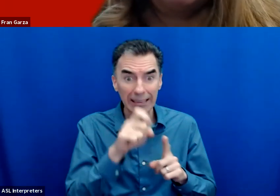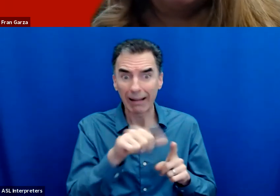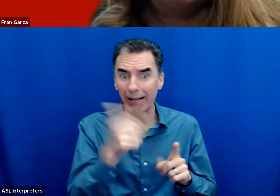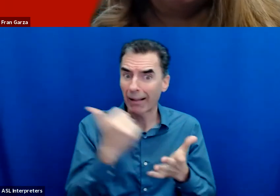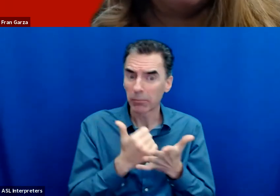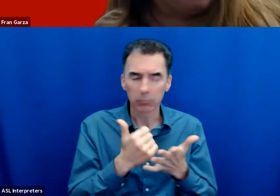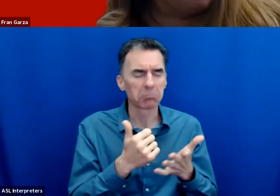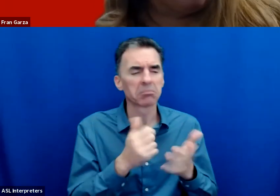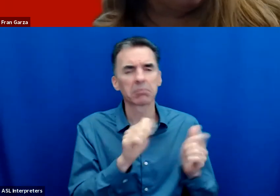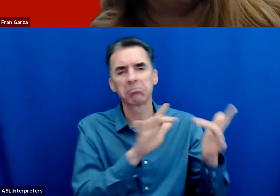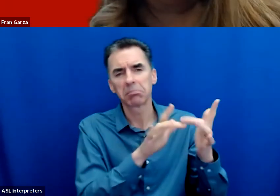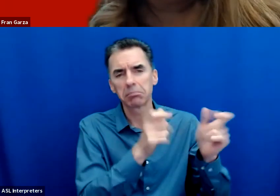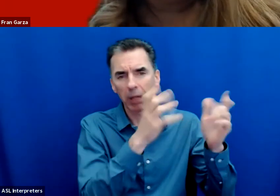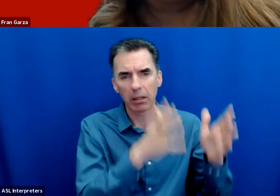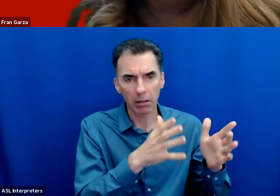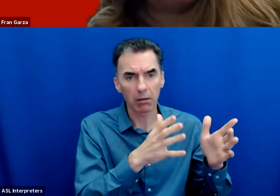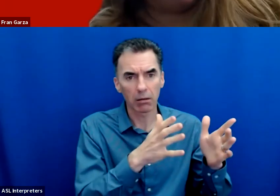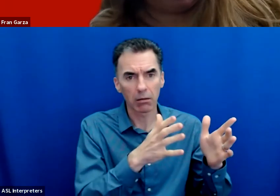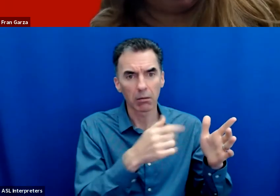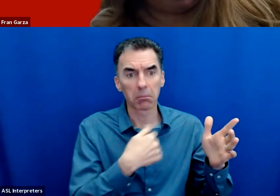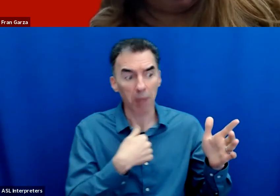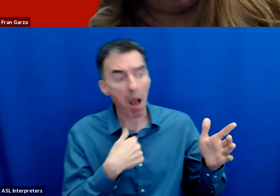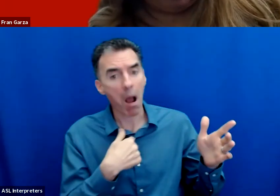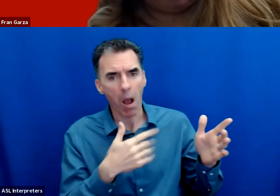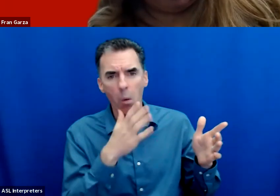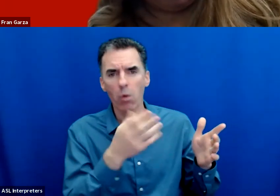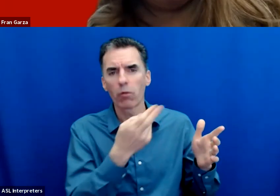through their manager and we can get them referred over to EAP.